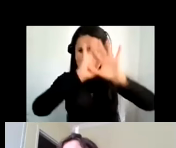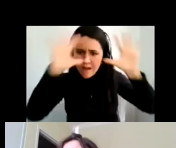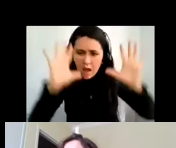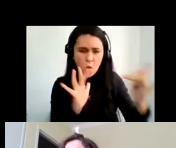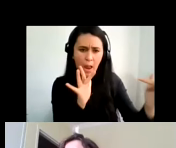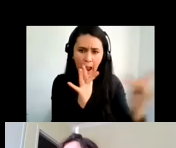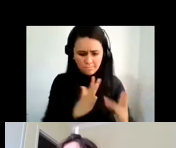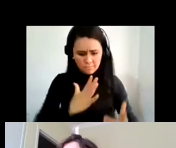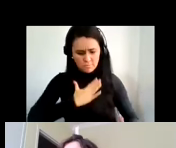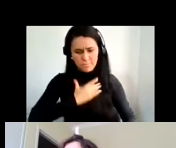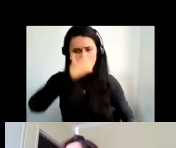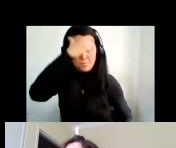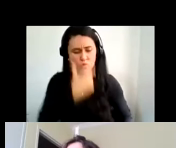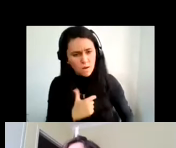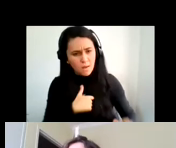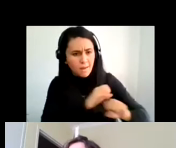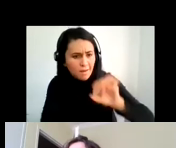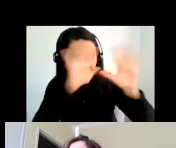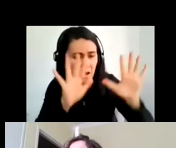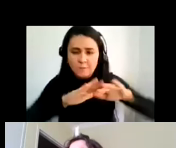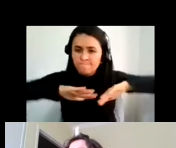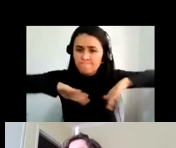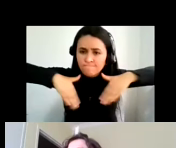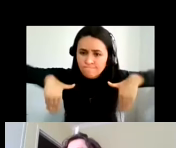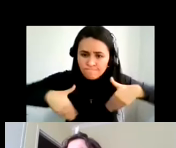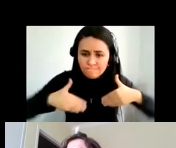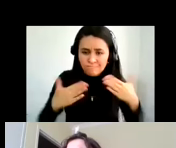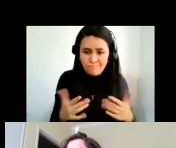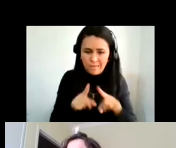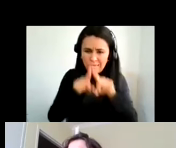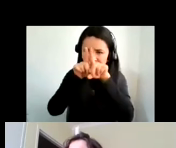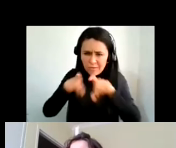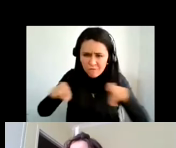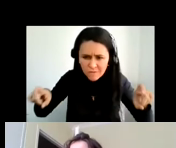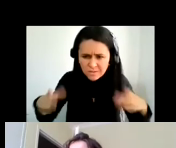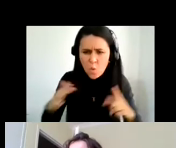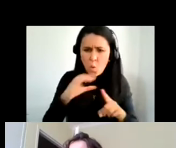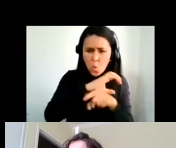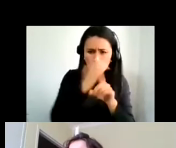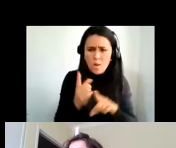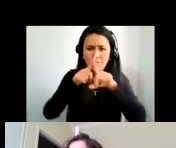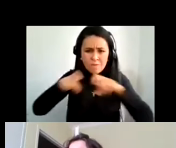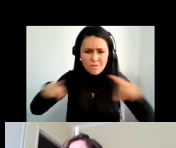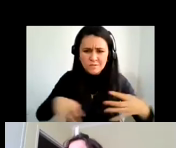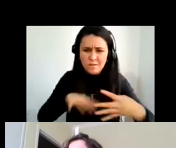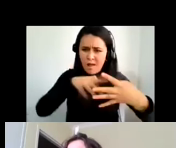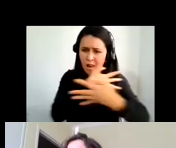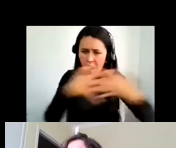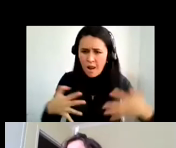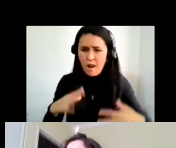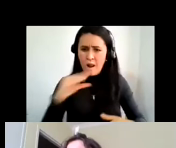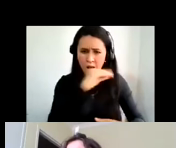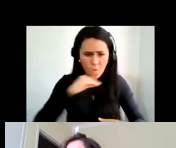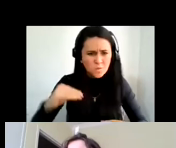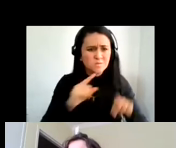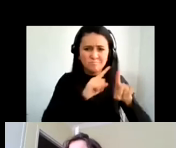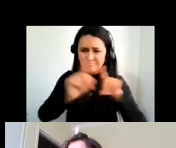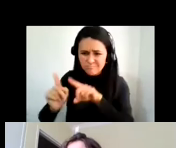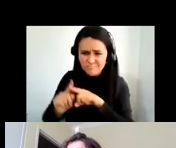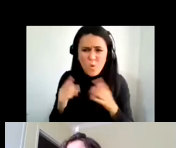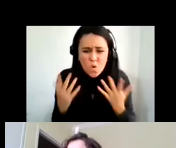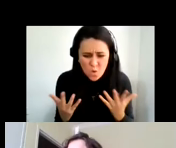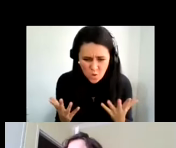cultural diversity and linguistic diversity of the population. And then also there are accessibility related barriers related to working in the